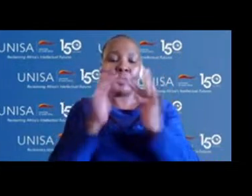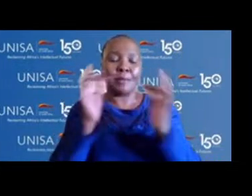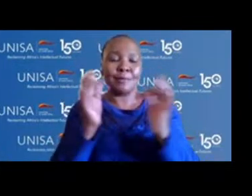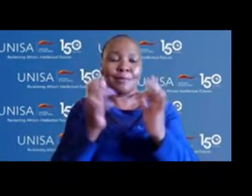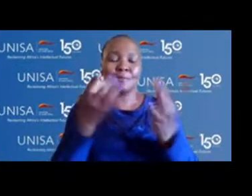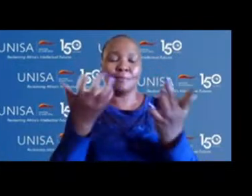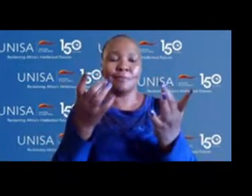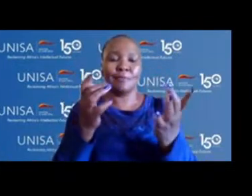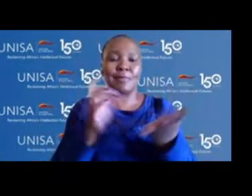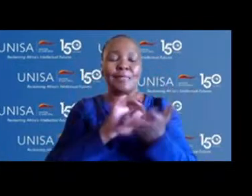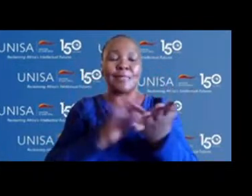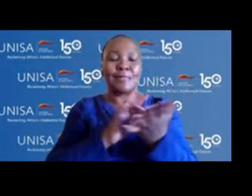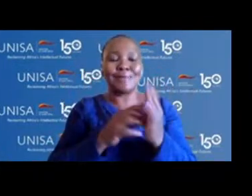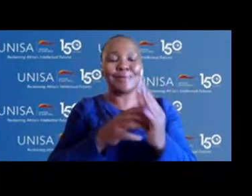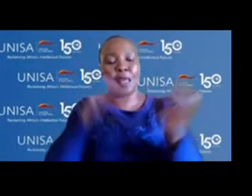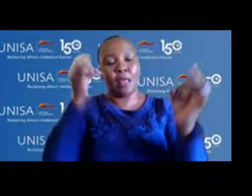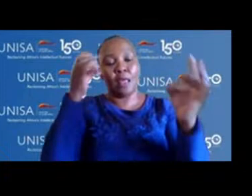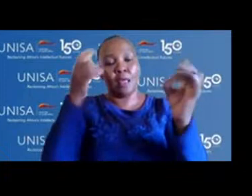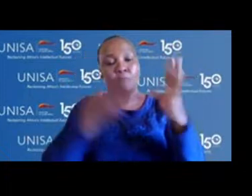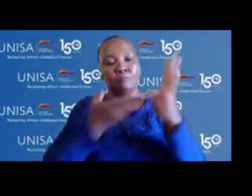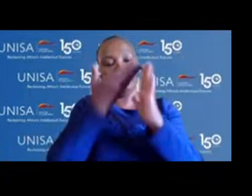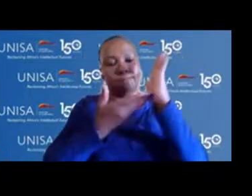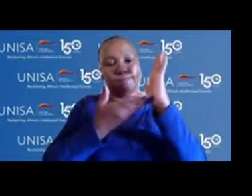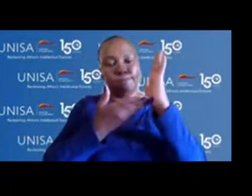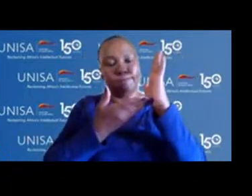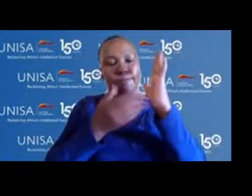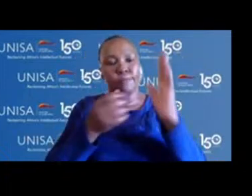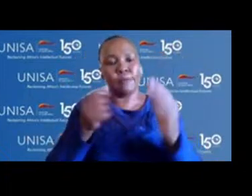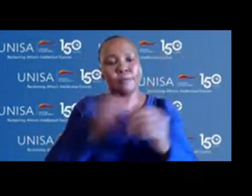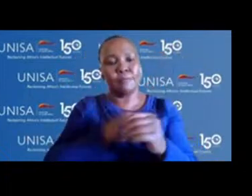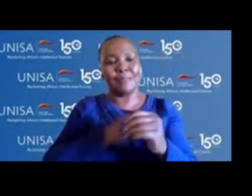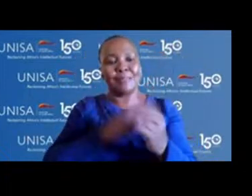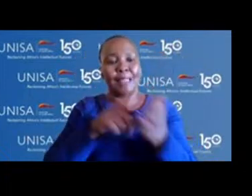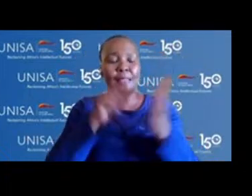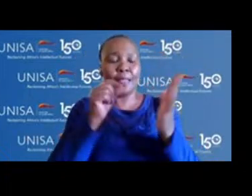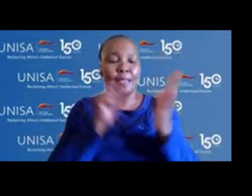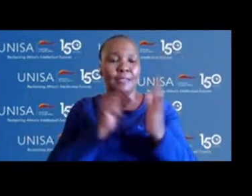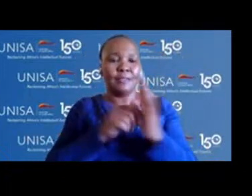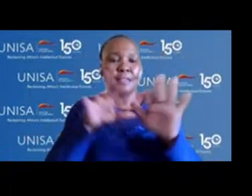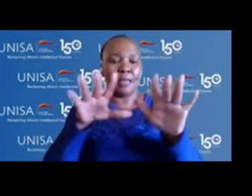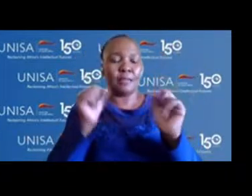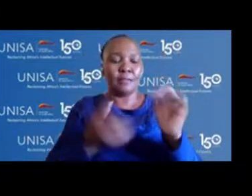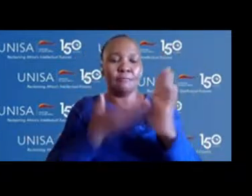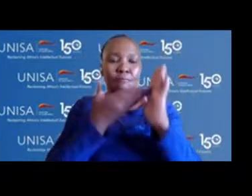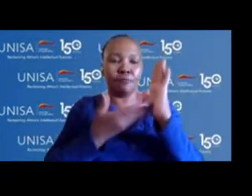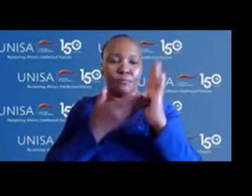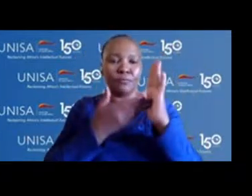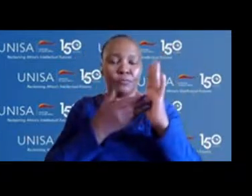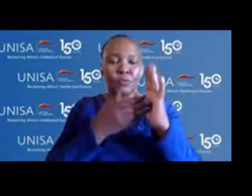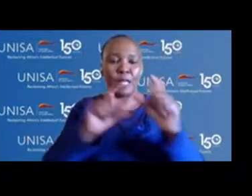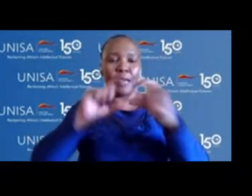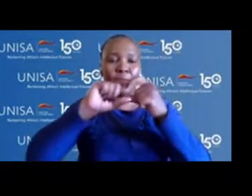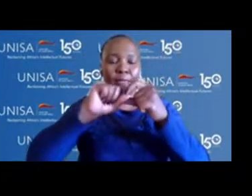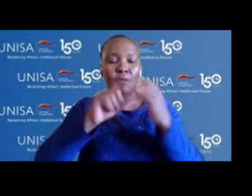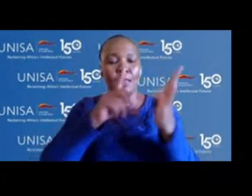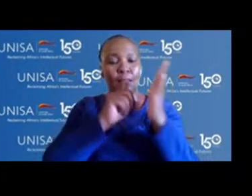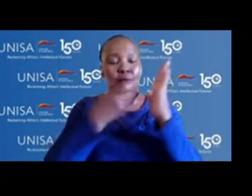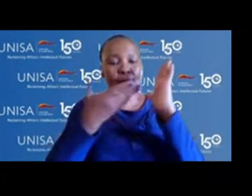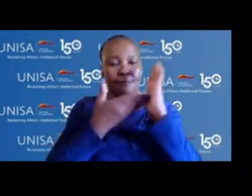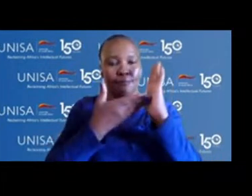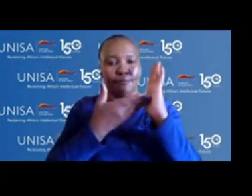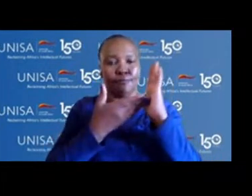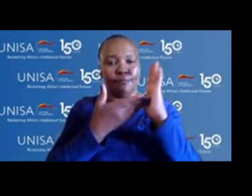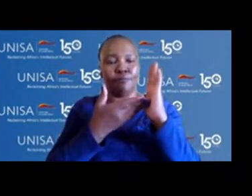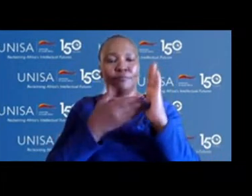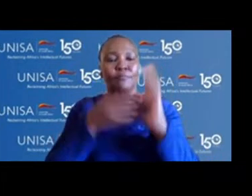well. So if you in the myExam where you can see the date and the exams, there's also the link. You can click on it. And then, of course,